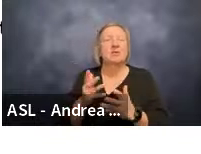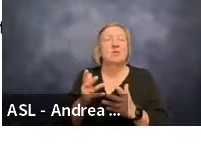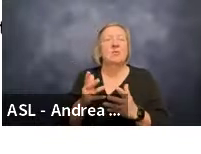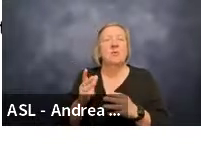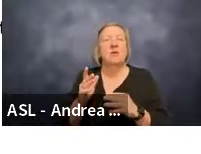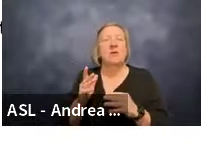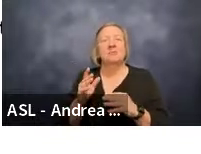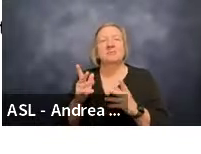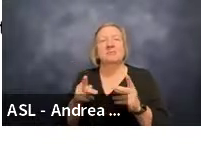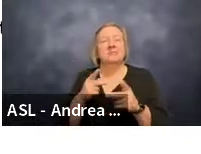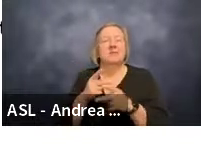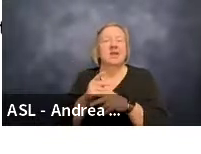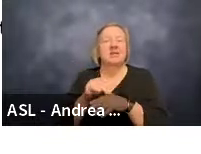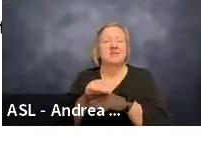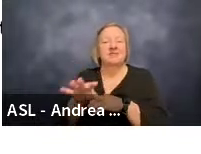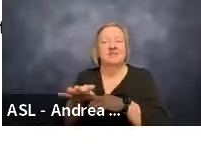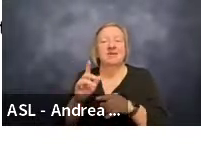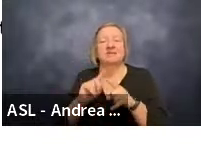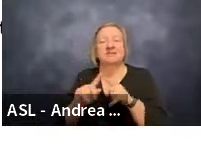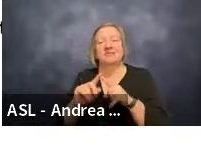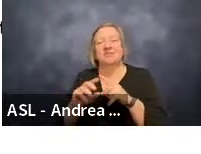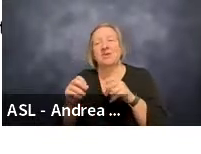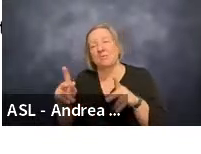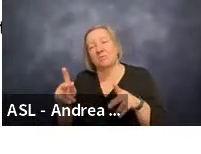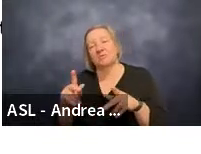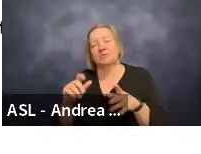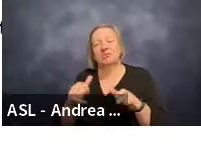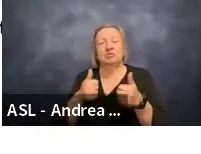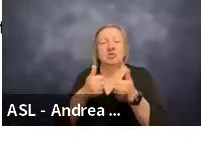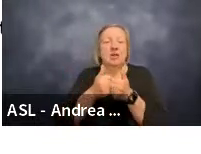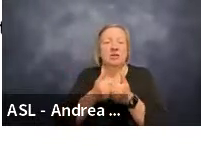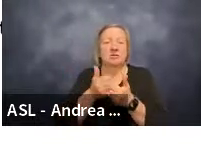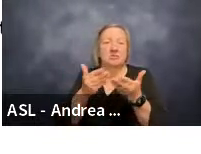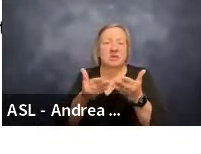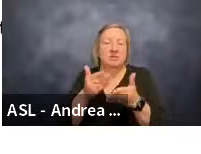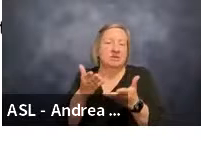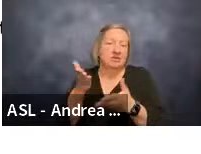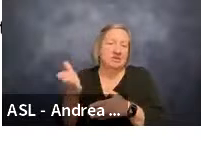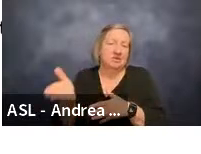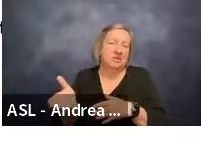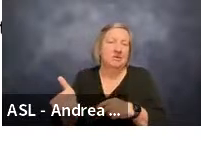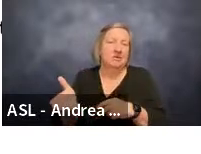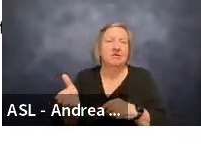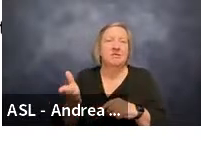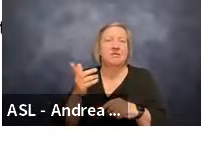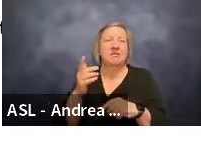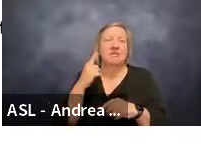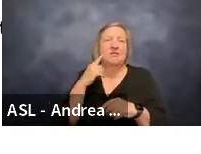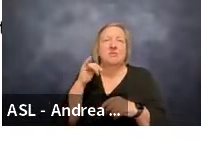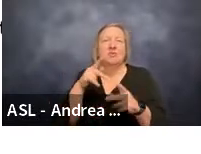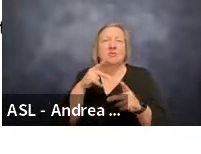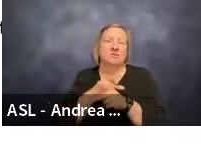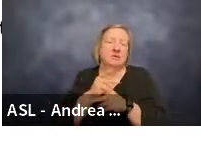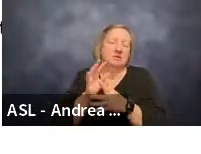or what kind of different opportunities or challenges might be out there for those types of